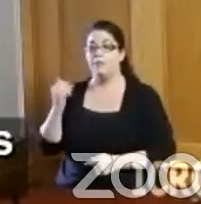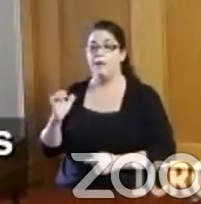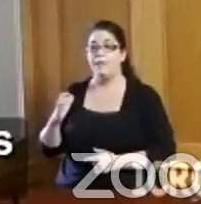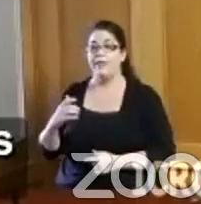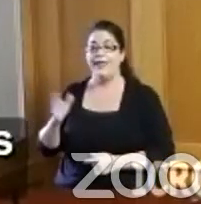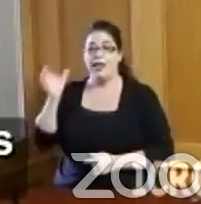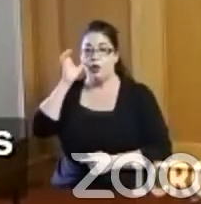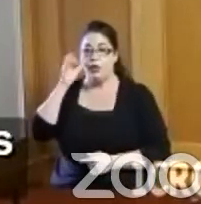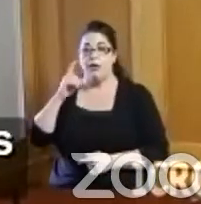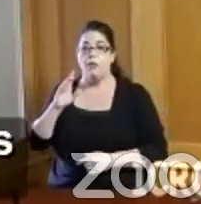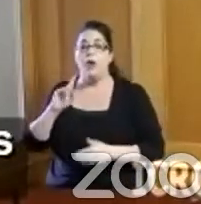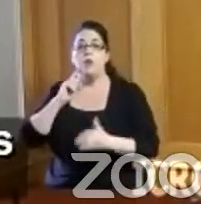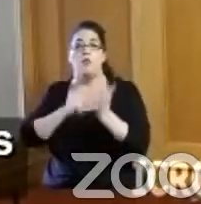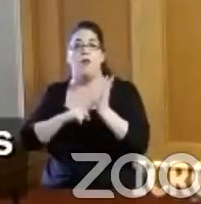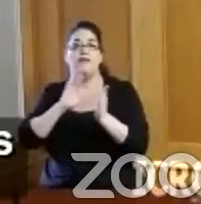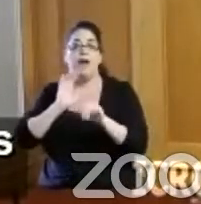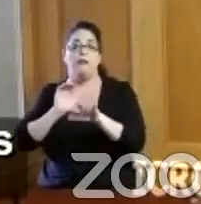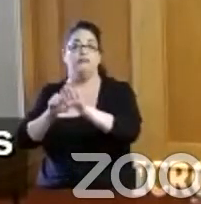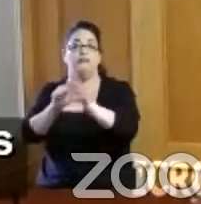we'll notify all the neighbors again